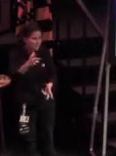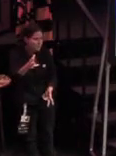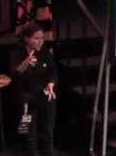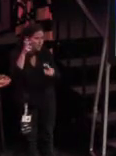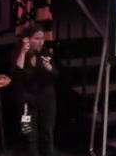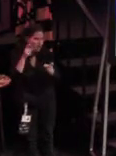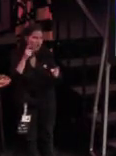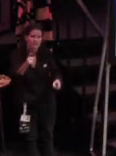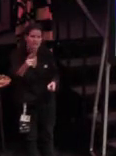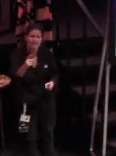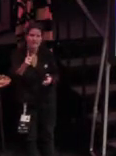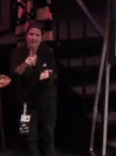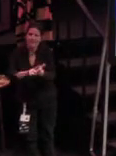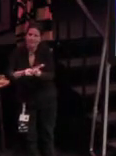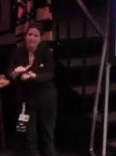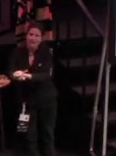a producer?